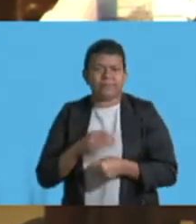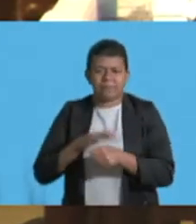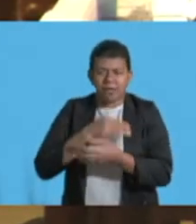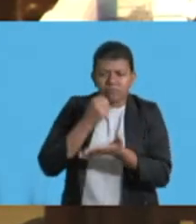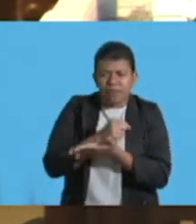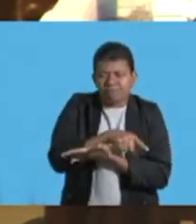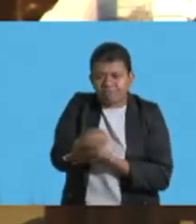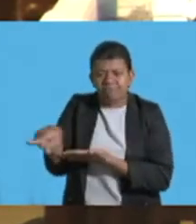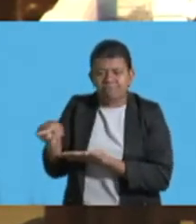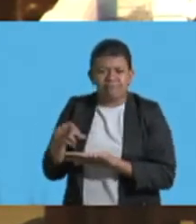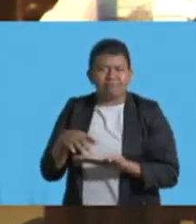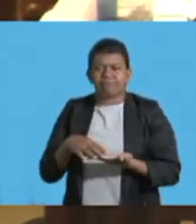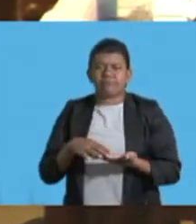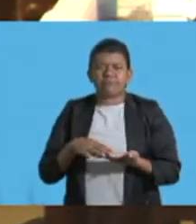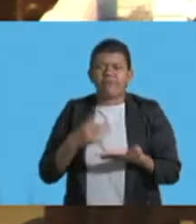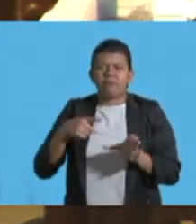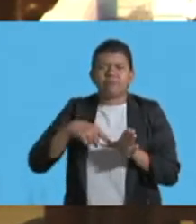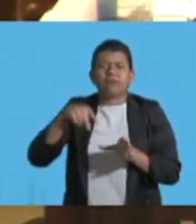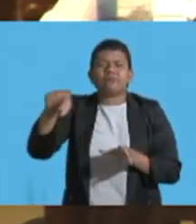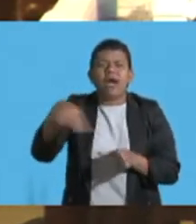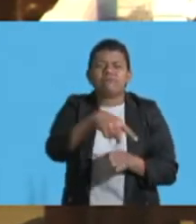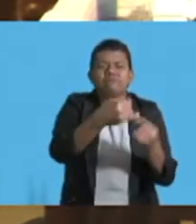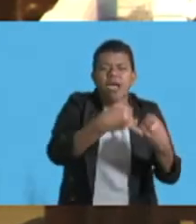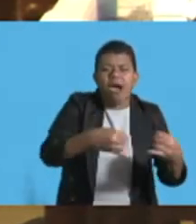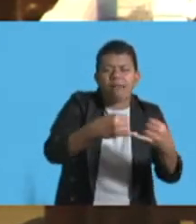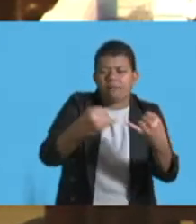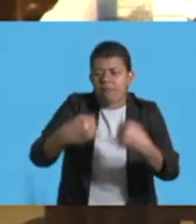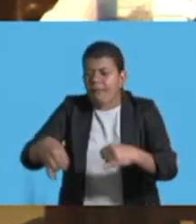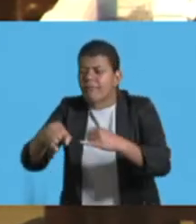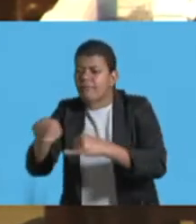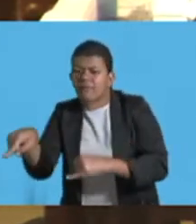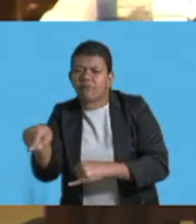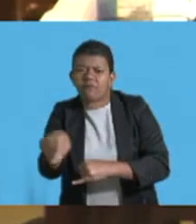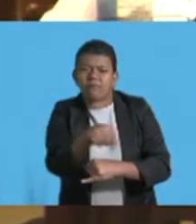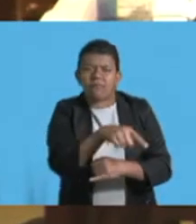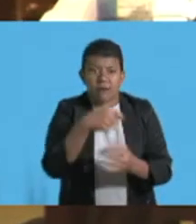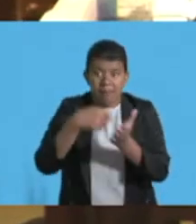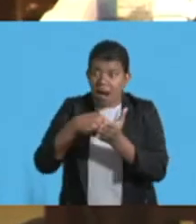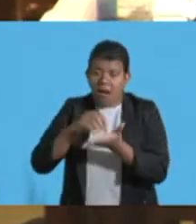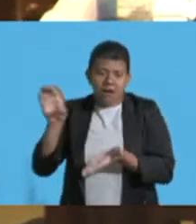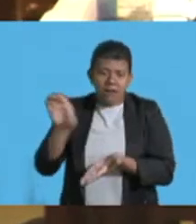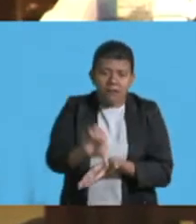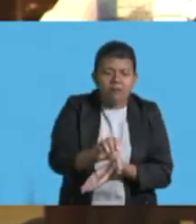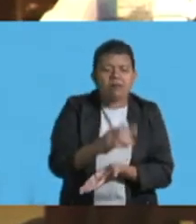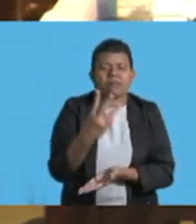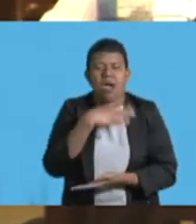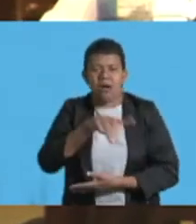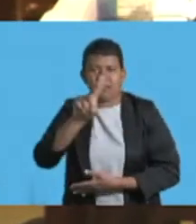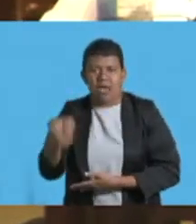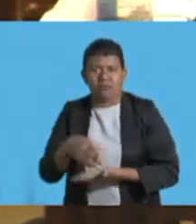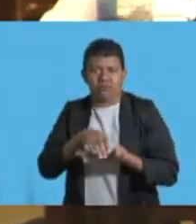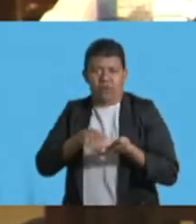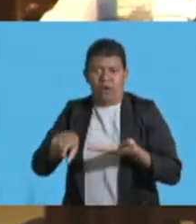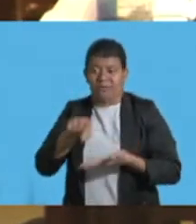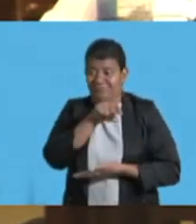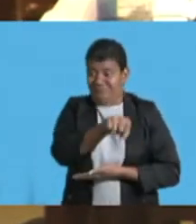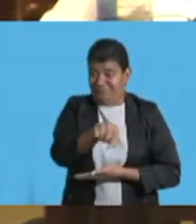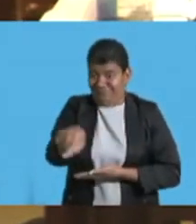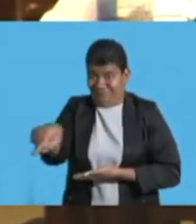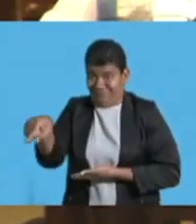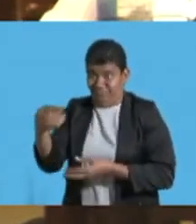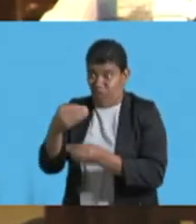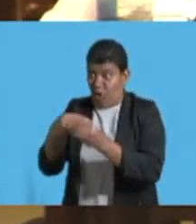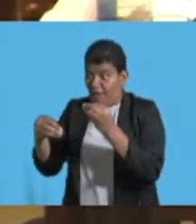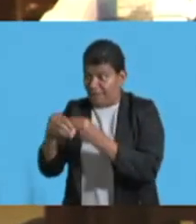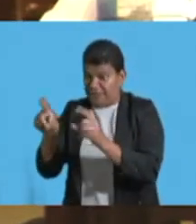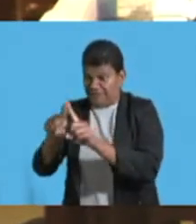our outer station, MSF has been allocated a capital grant of $300,000 for the upgrading of MSF offices in